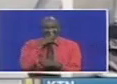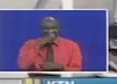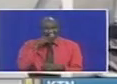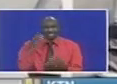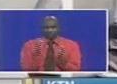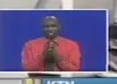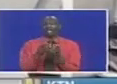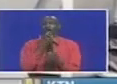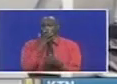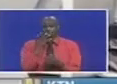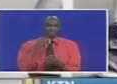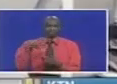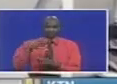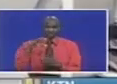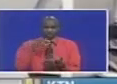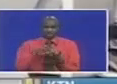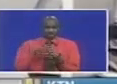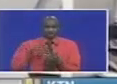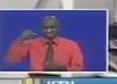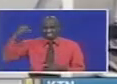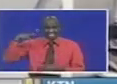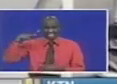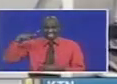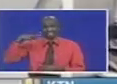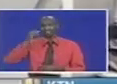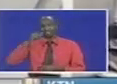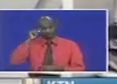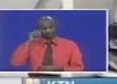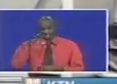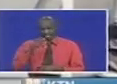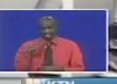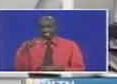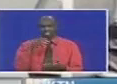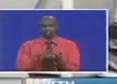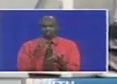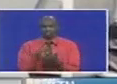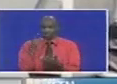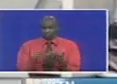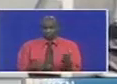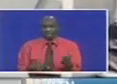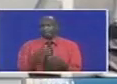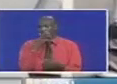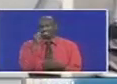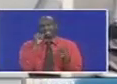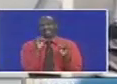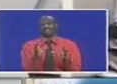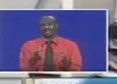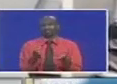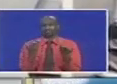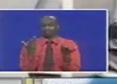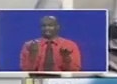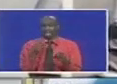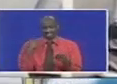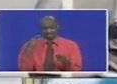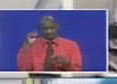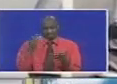hot conditions of the sun here in the coast region. And this situation will not be any better, at least until August,